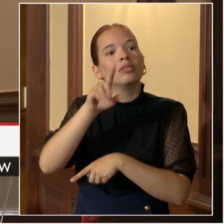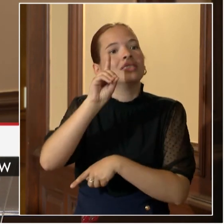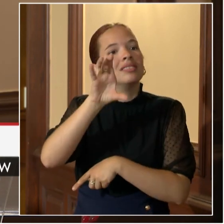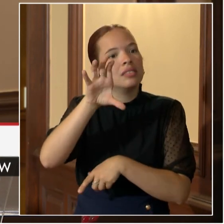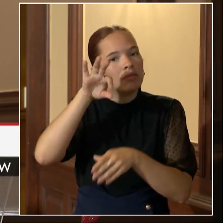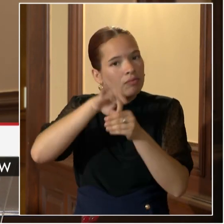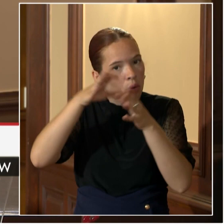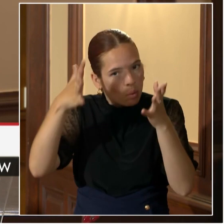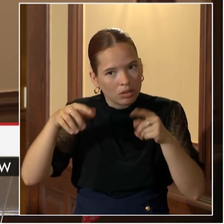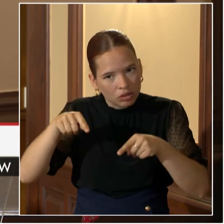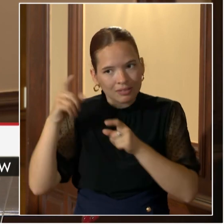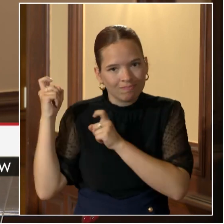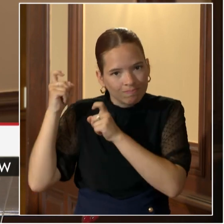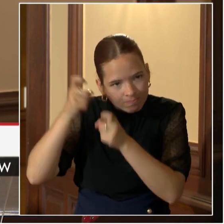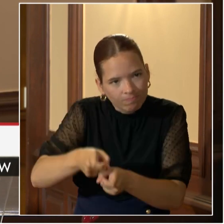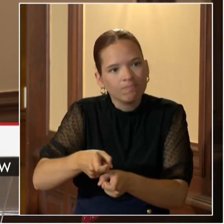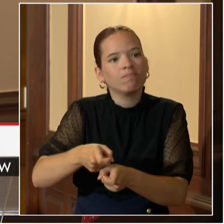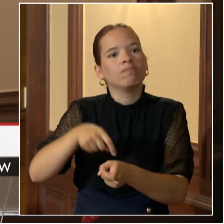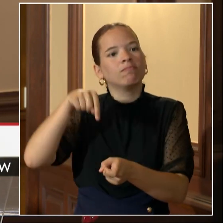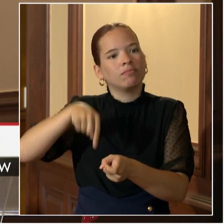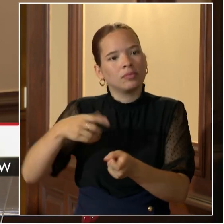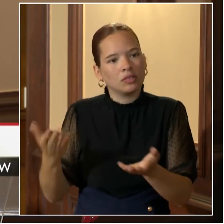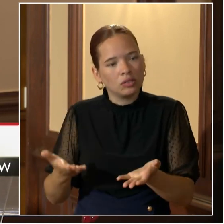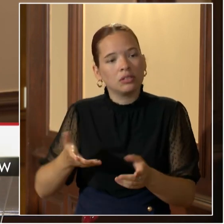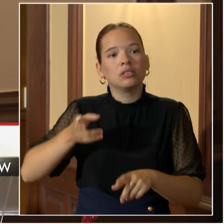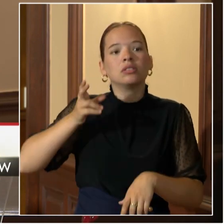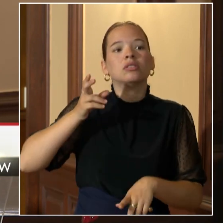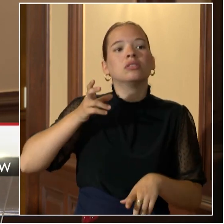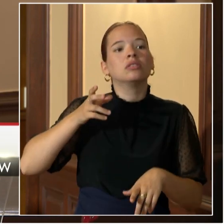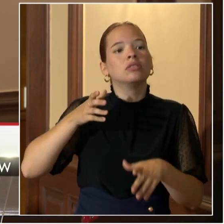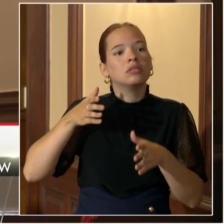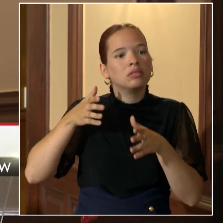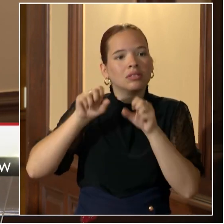$35,000 to the Historic Society of Washington, D.C.,